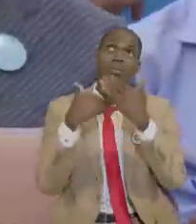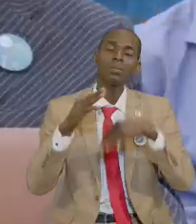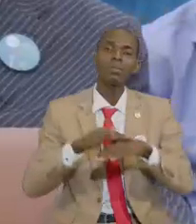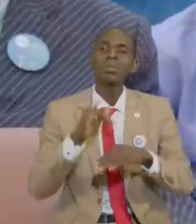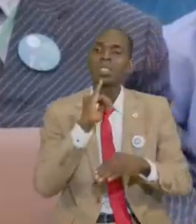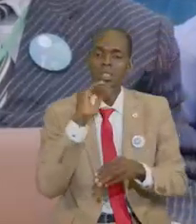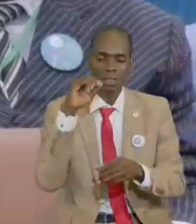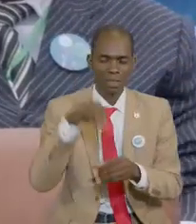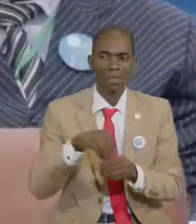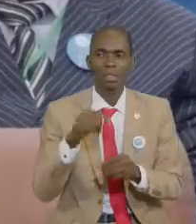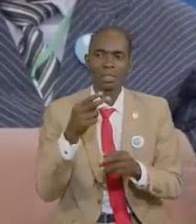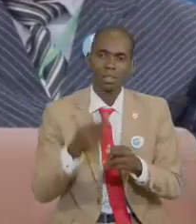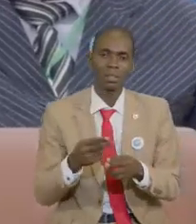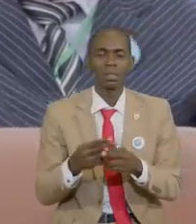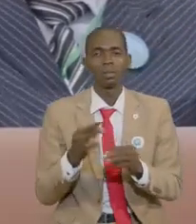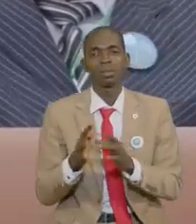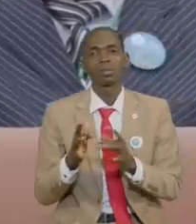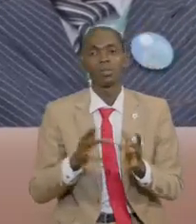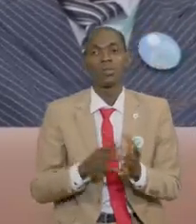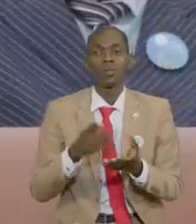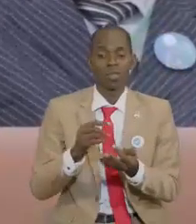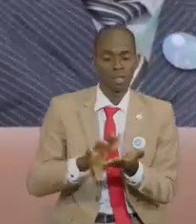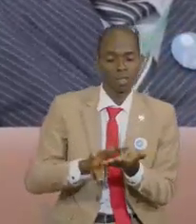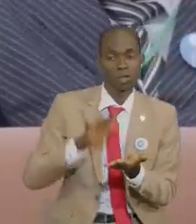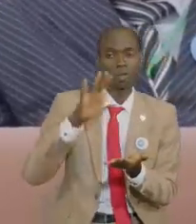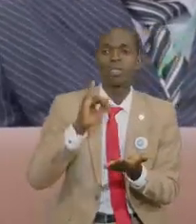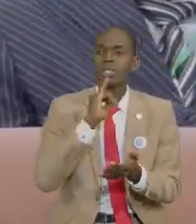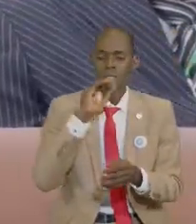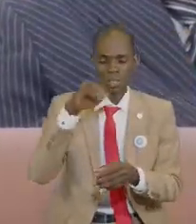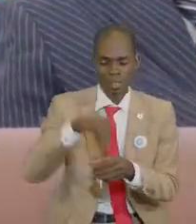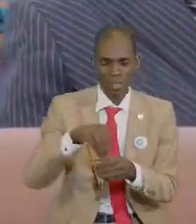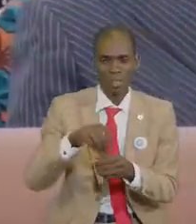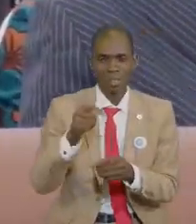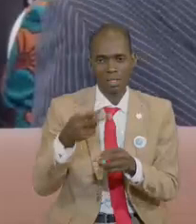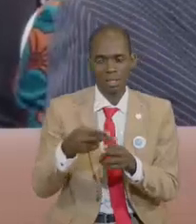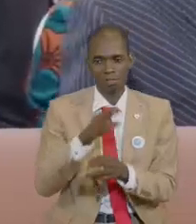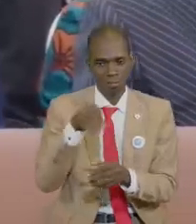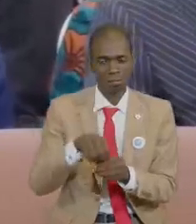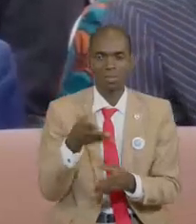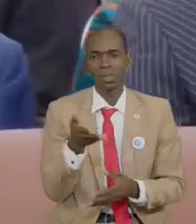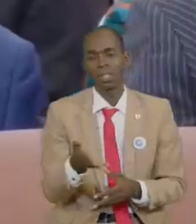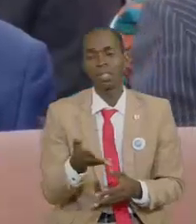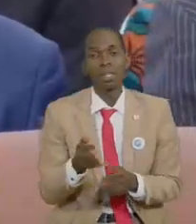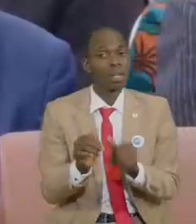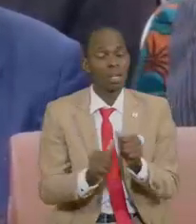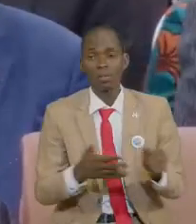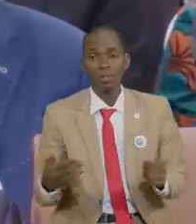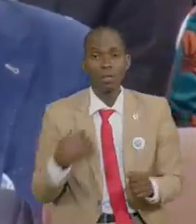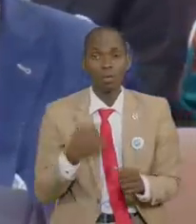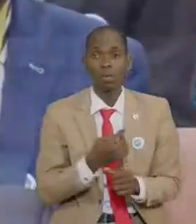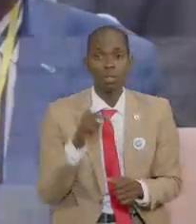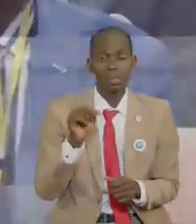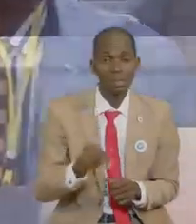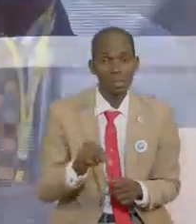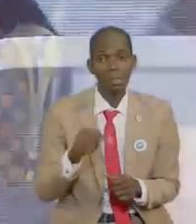name. The glory is in the name. everything we need for us and